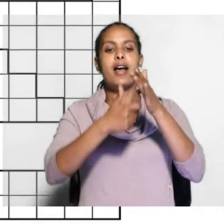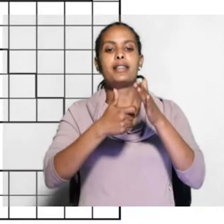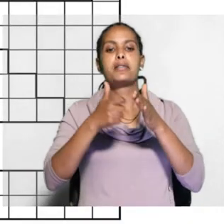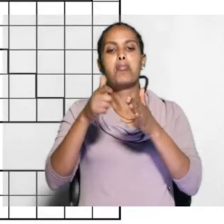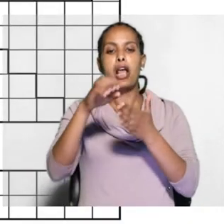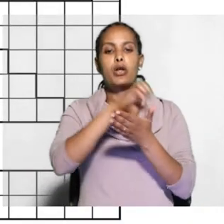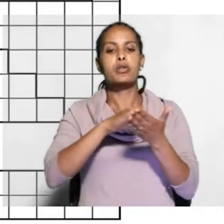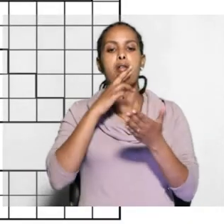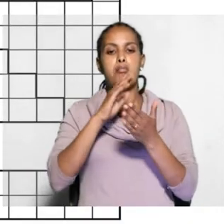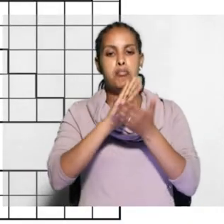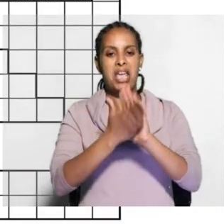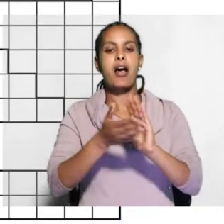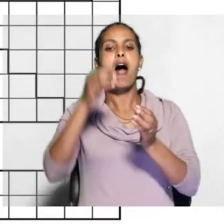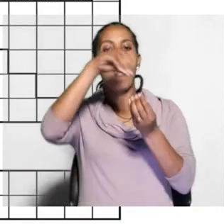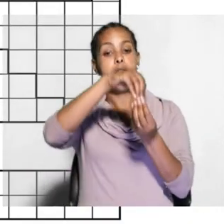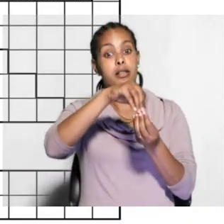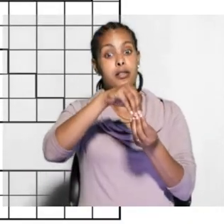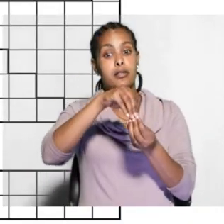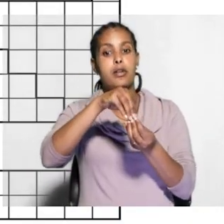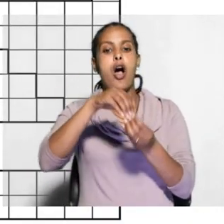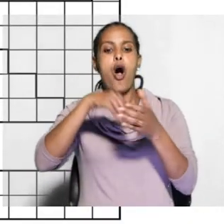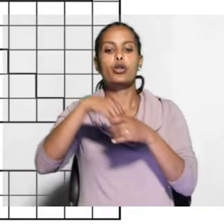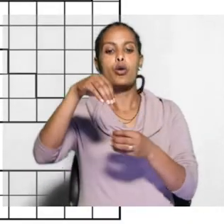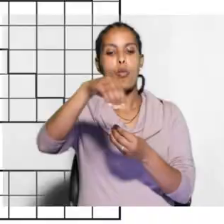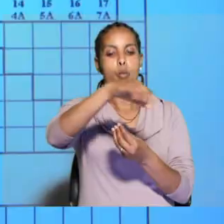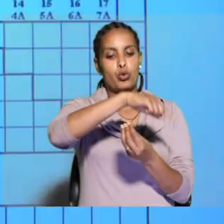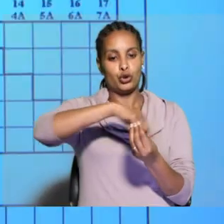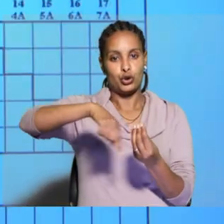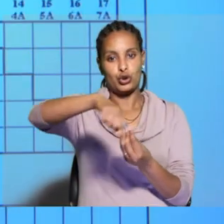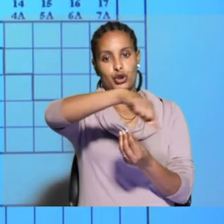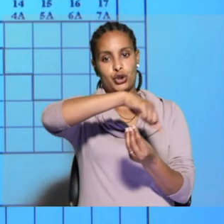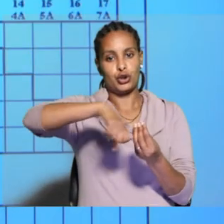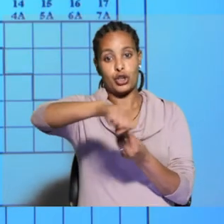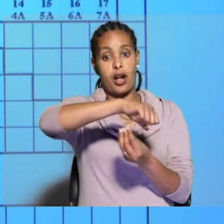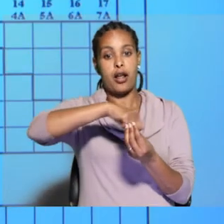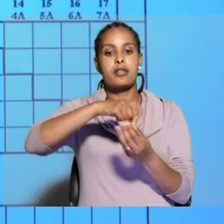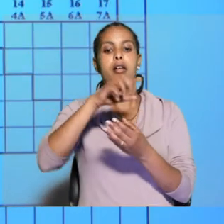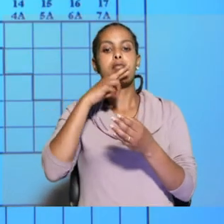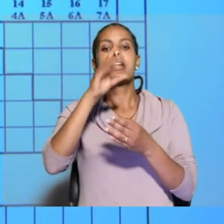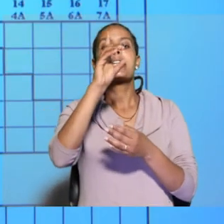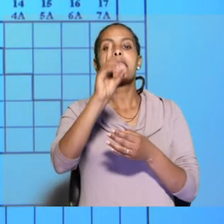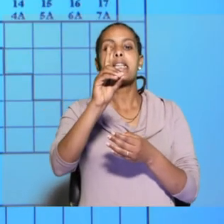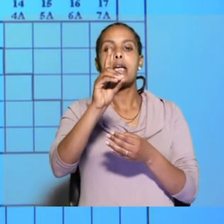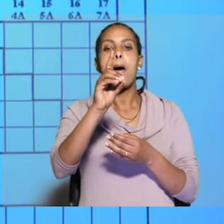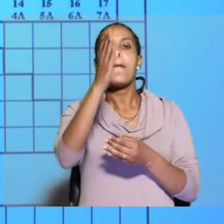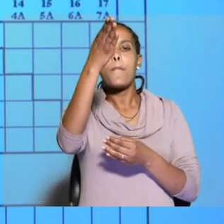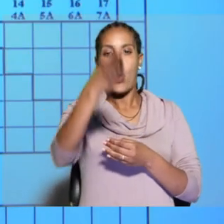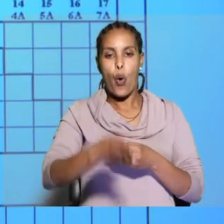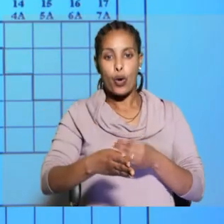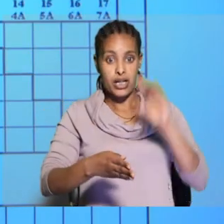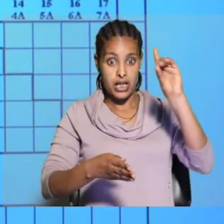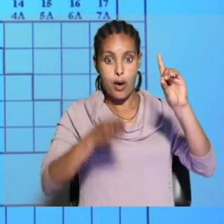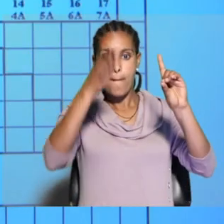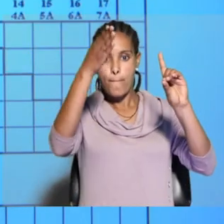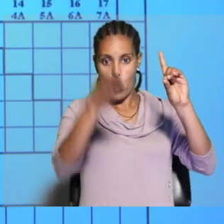being added to the d orbital of the outermost shell. They are called d block elements